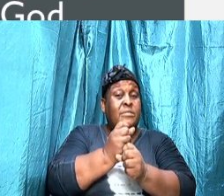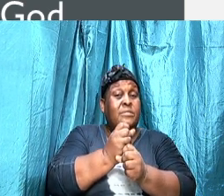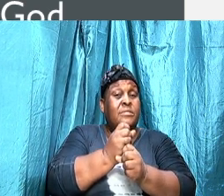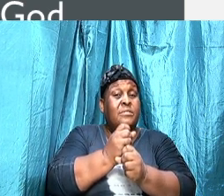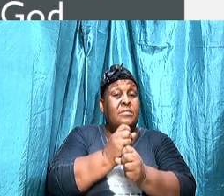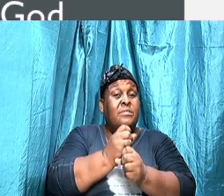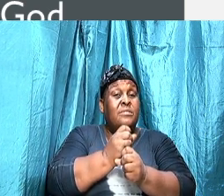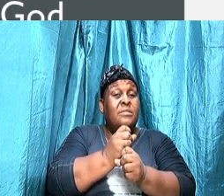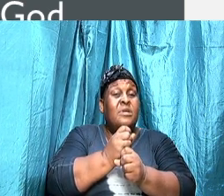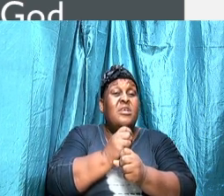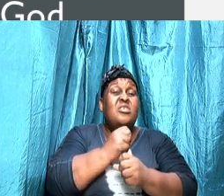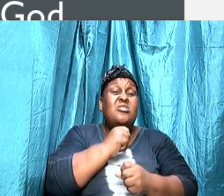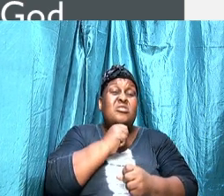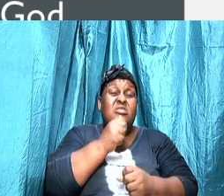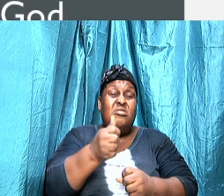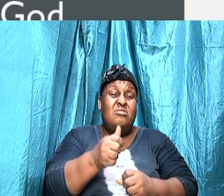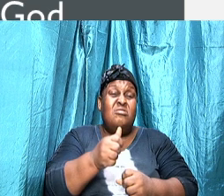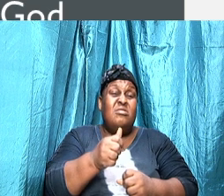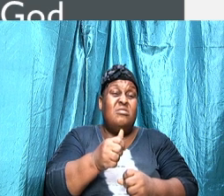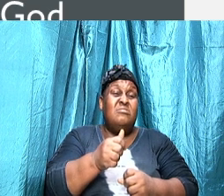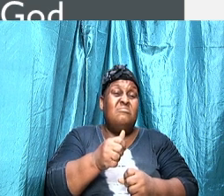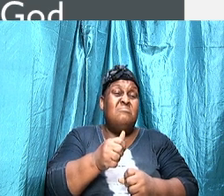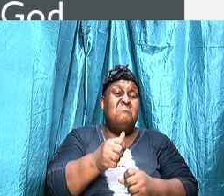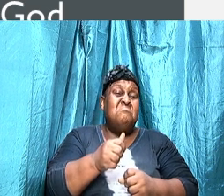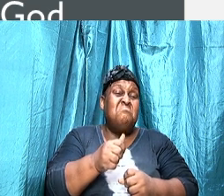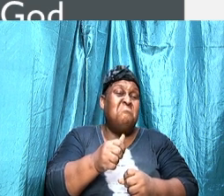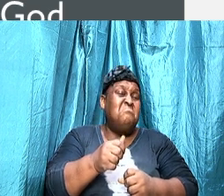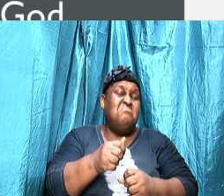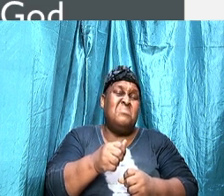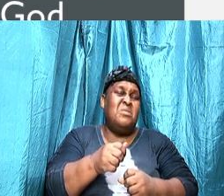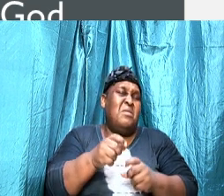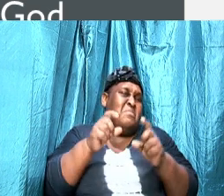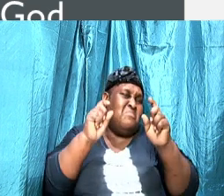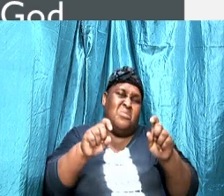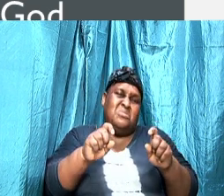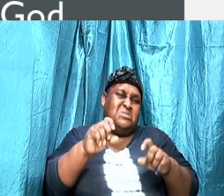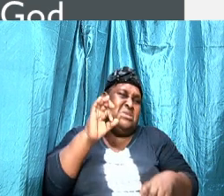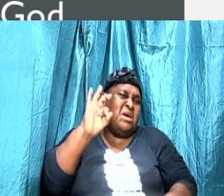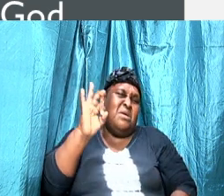and not necessarily a preacher coming to